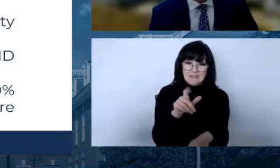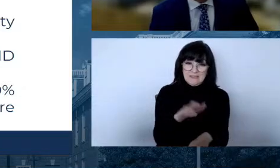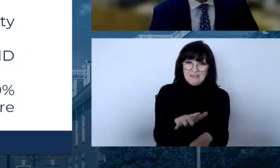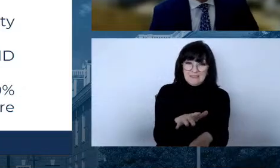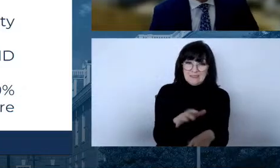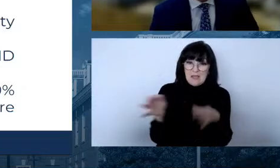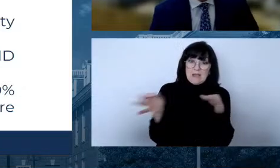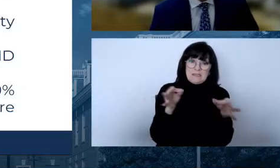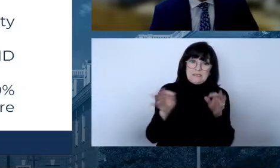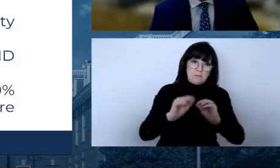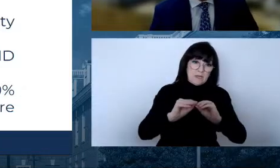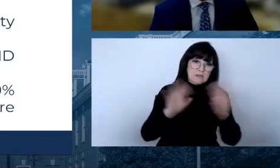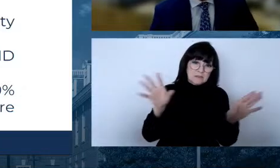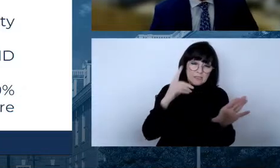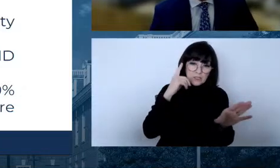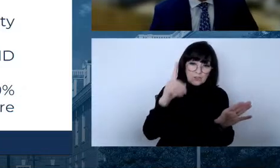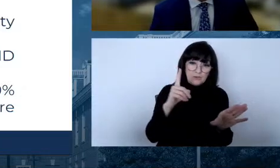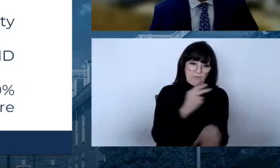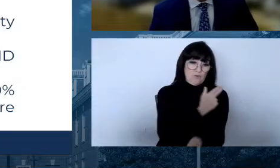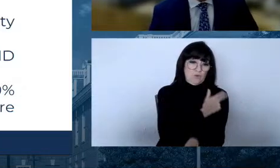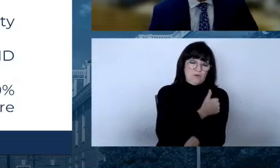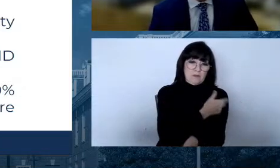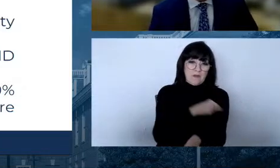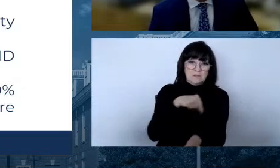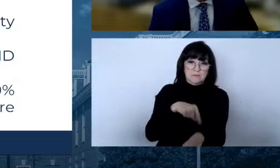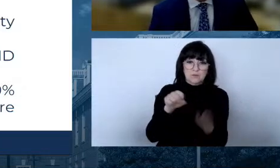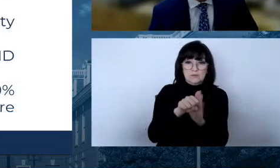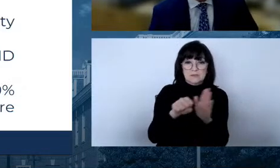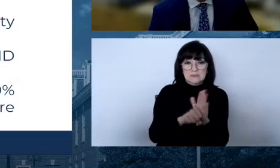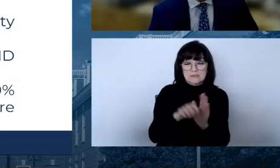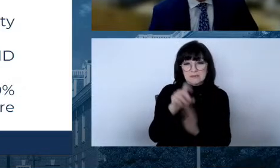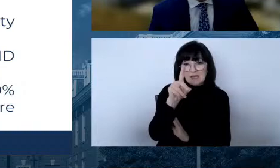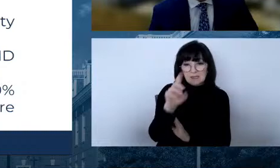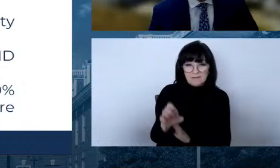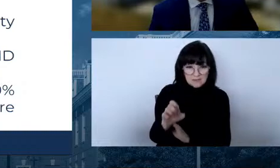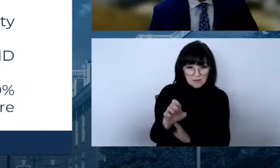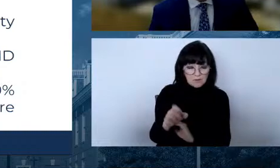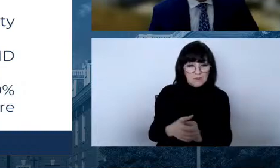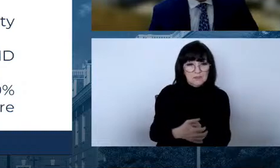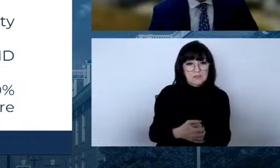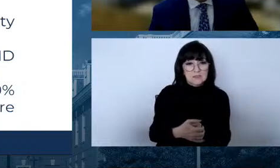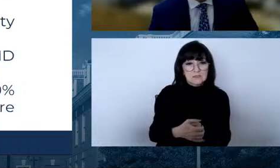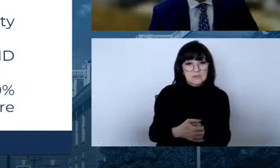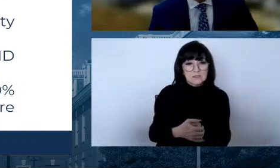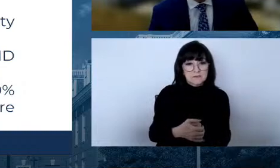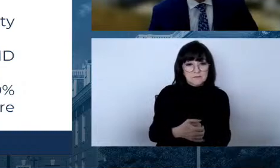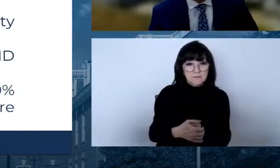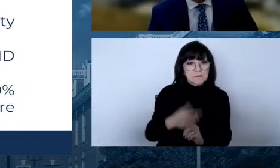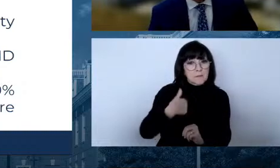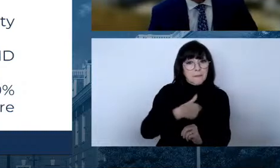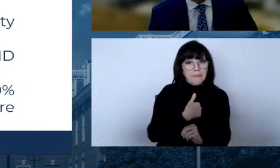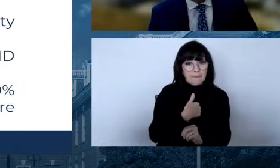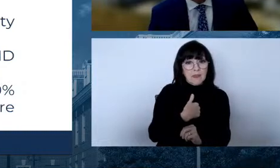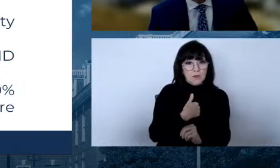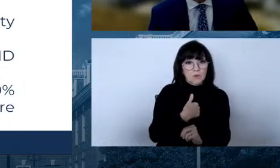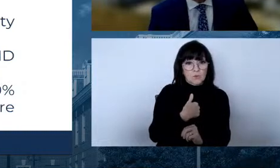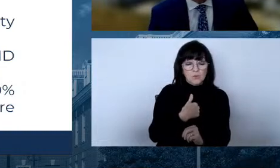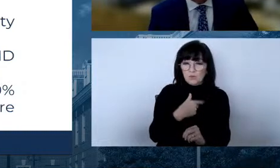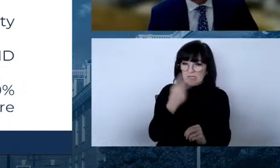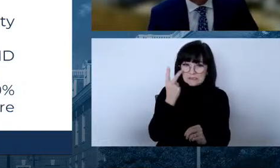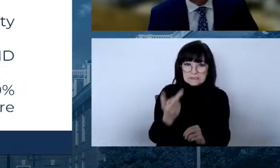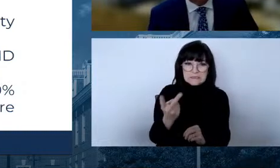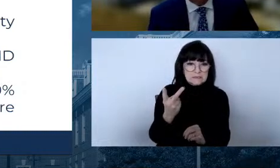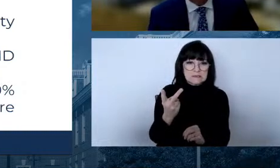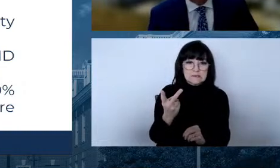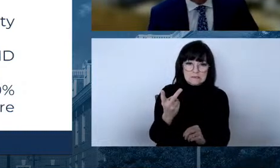for the other hospitals in the state of Delaware as well. We basically have been staying around capacity or higher